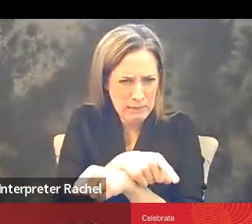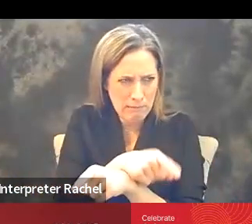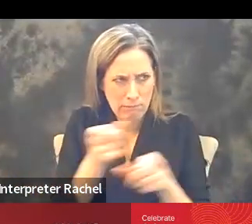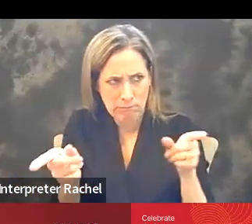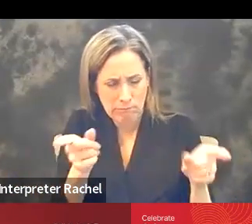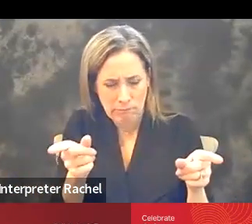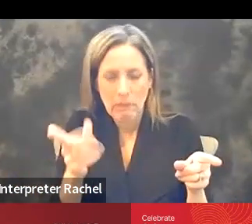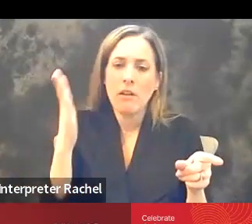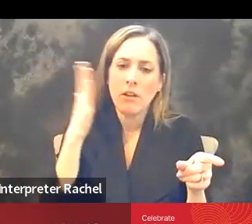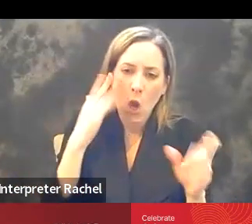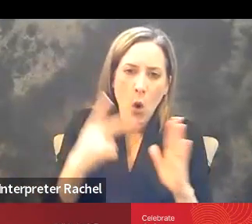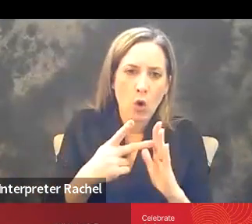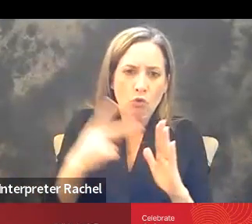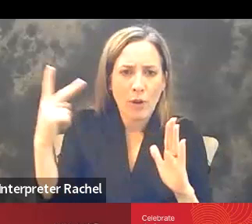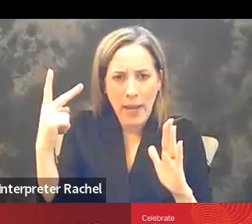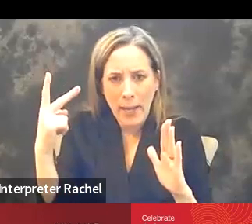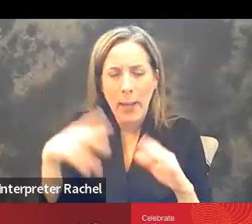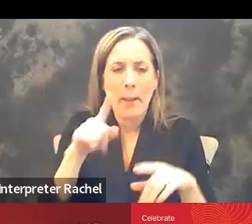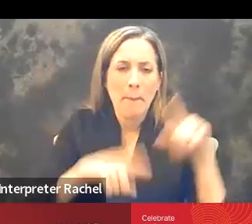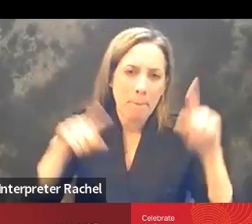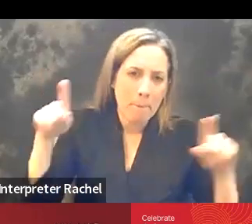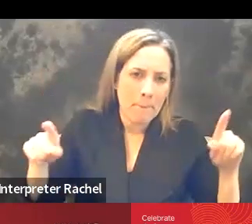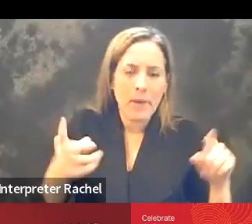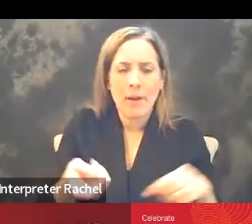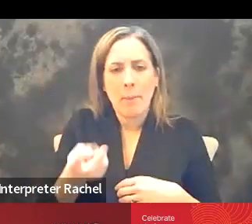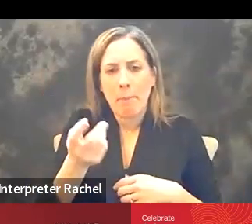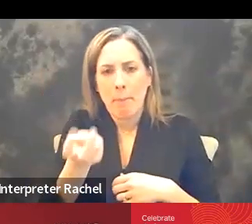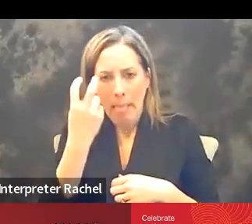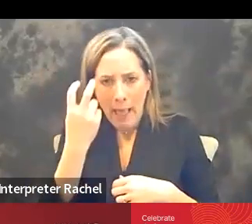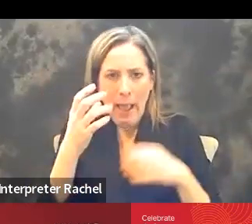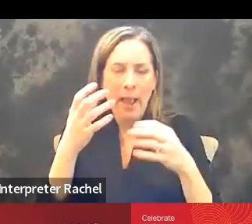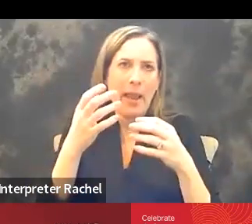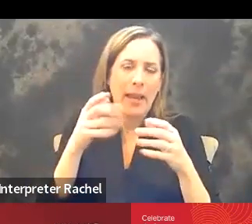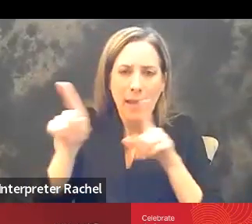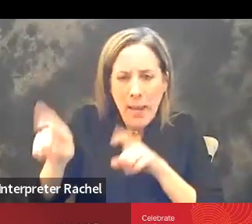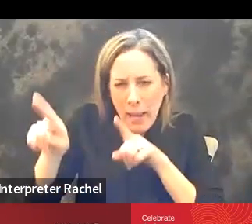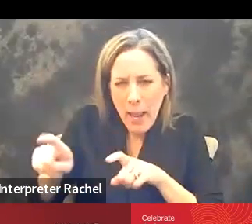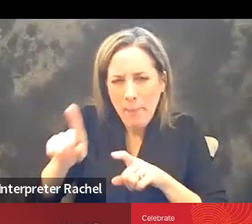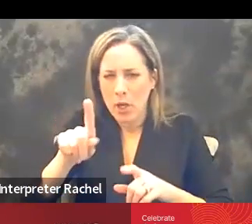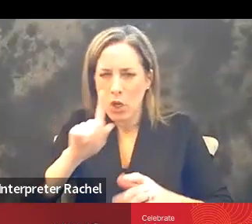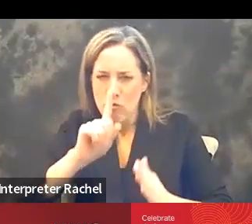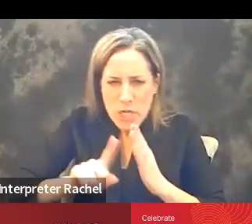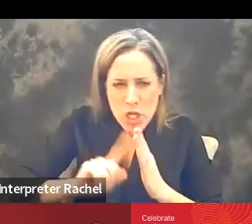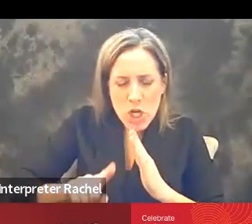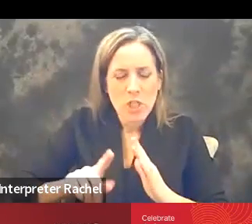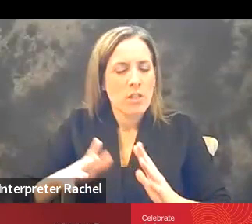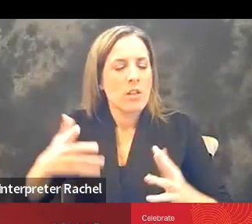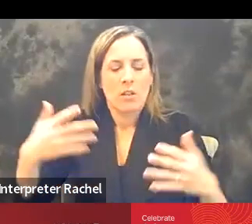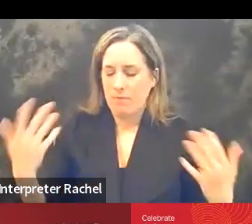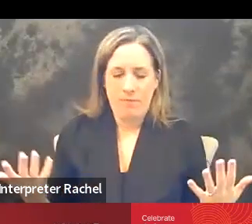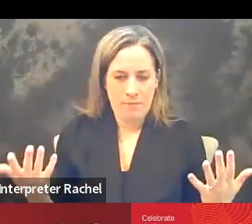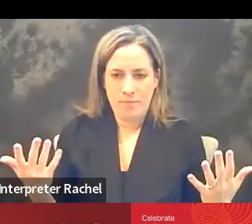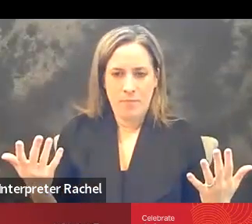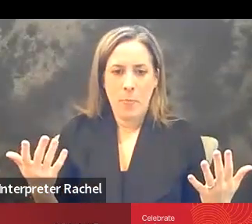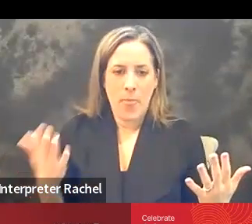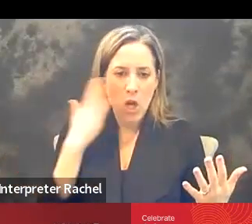of like randomized, double-blind, placebo-controlled trials that really give us like the hardest possible data to say this intervention leads